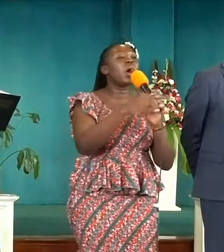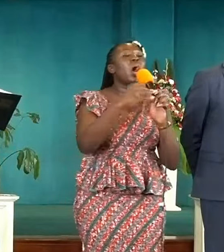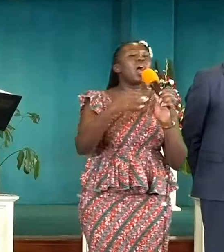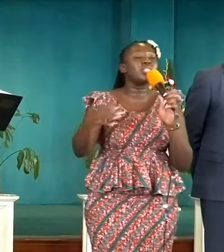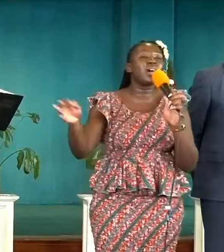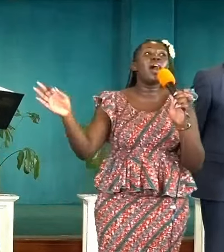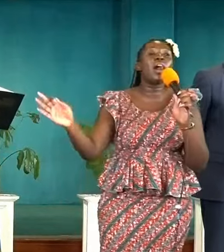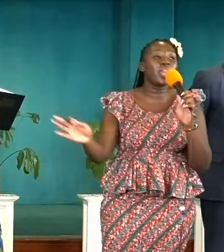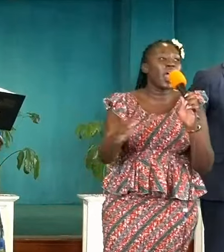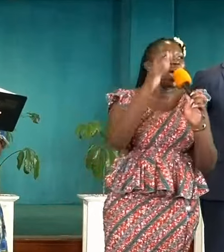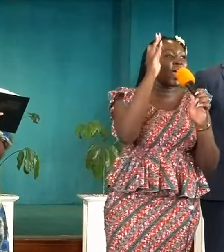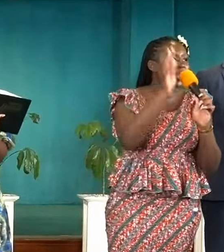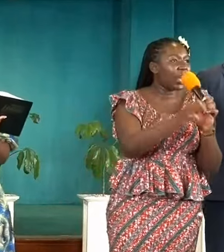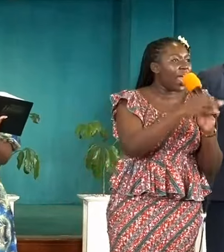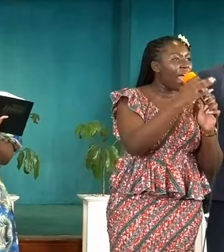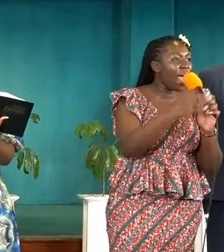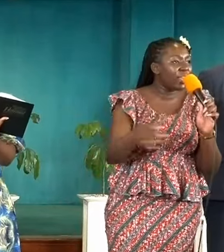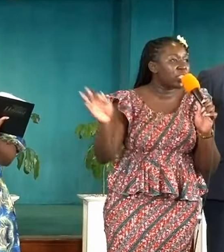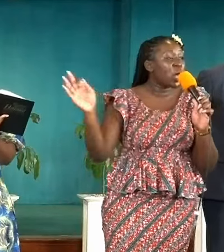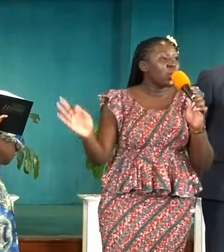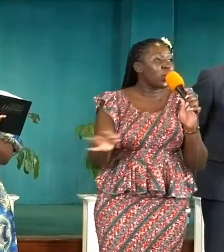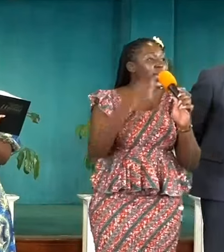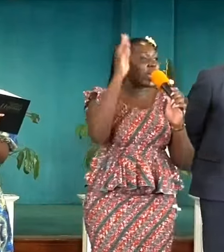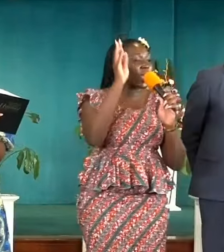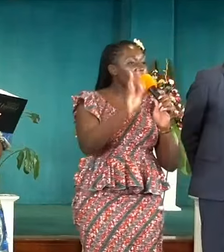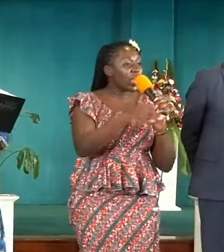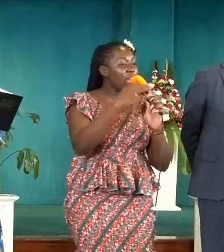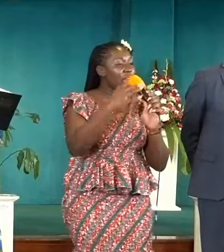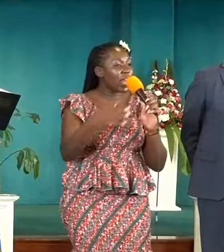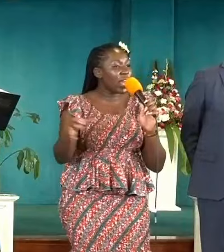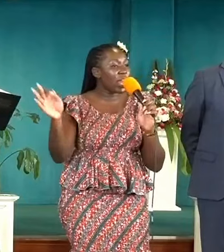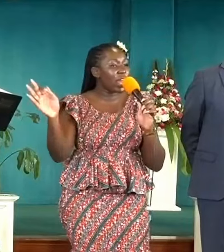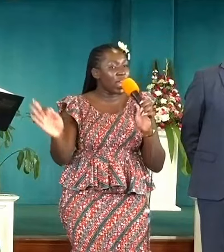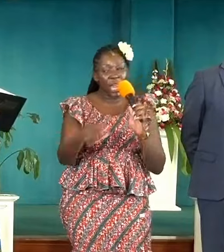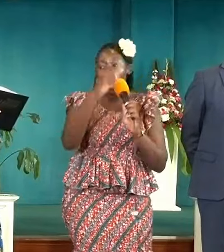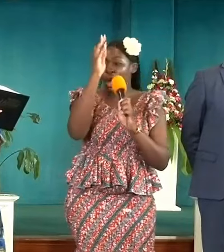will pardon and cleanse.